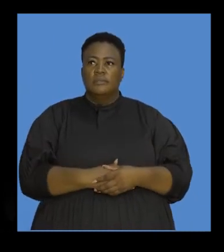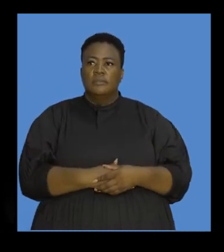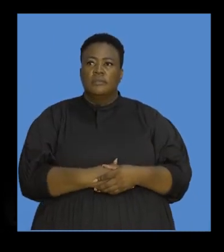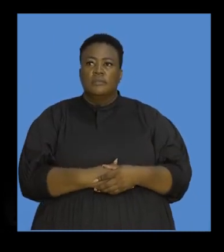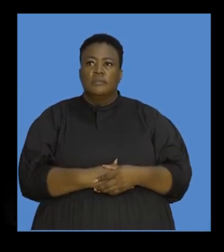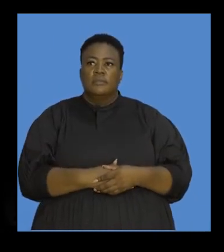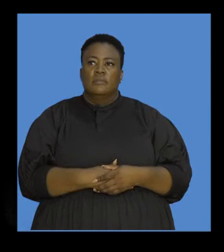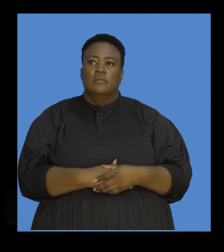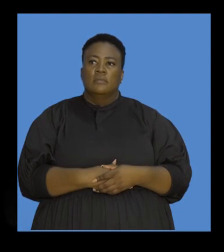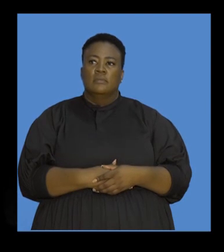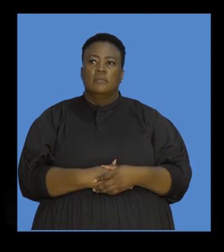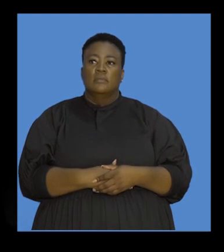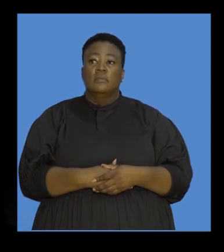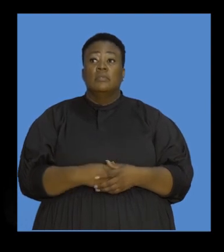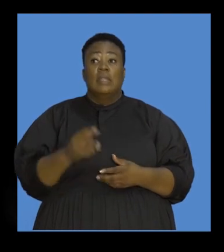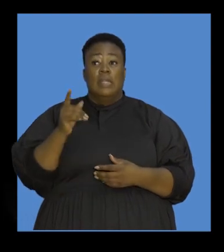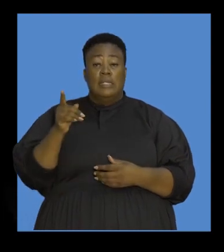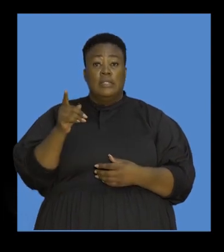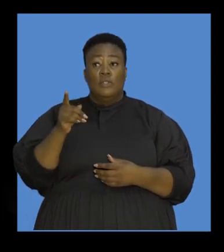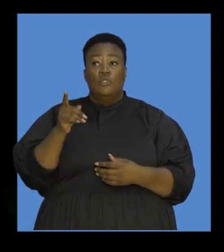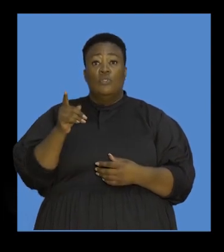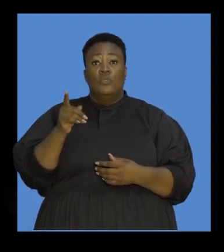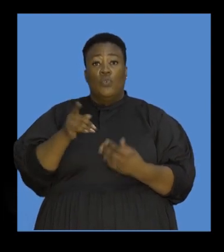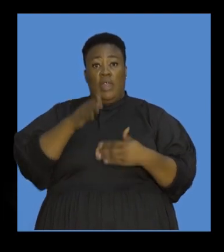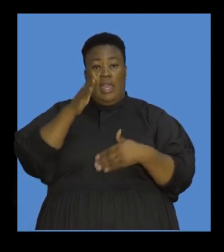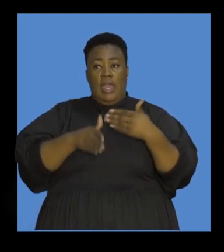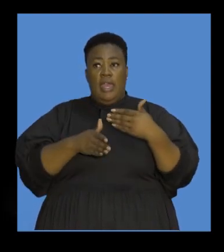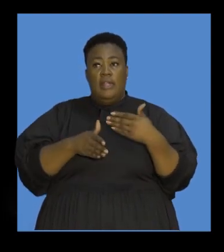laws. And that gets us to the